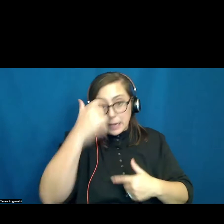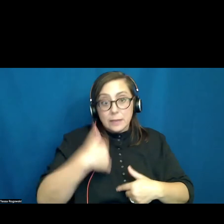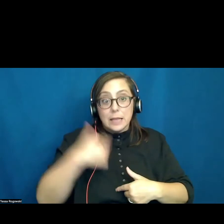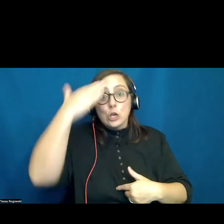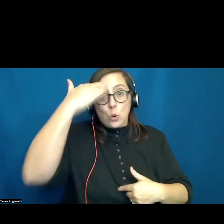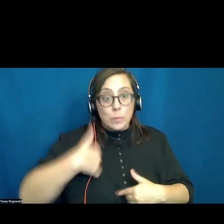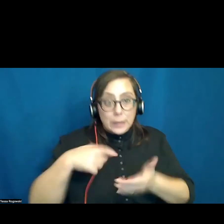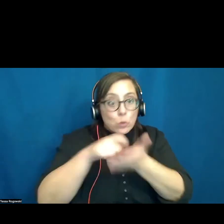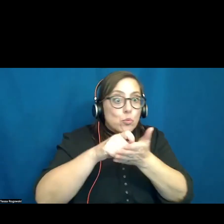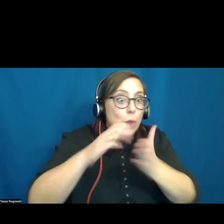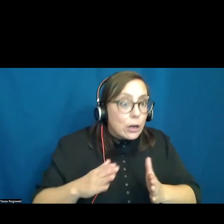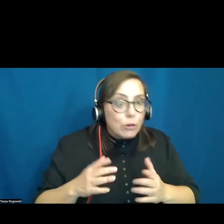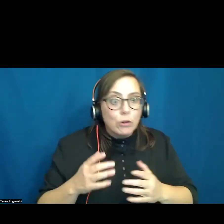things.